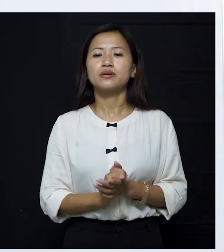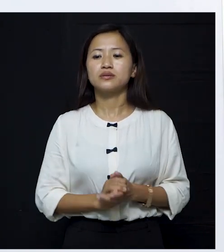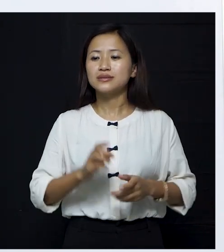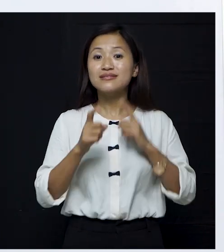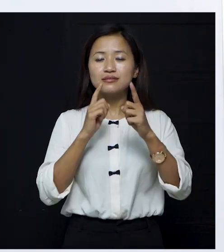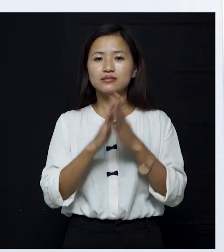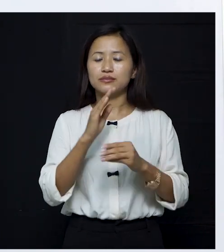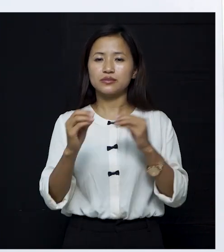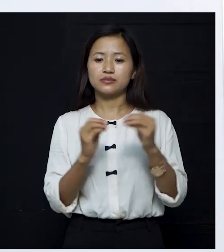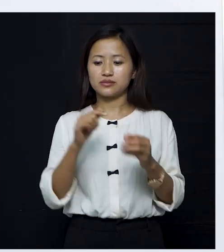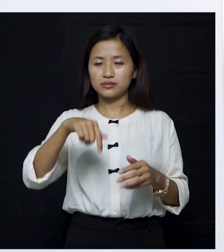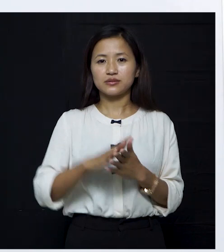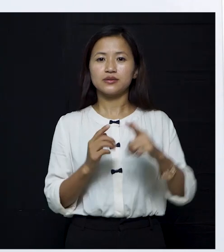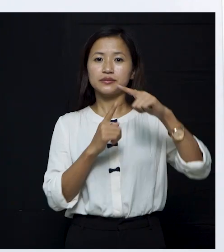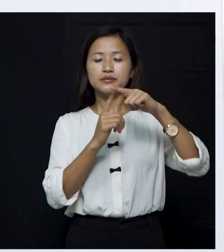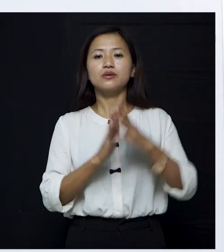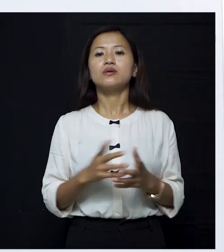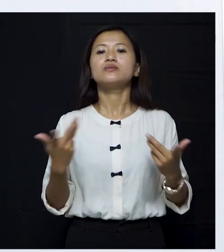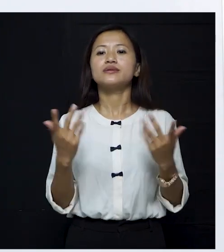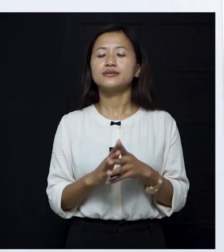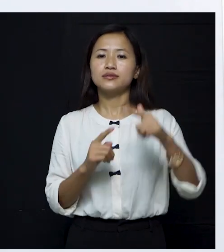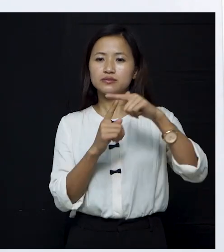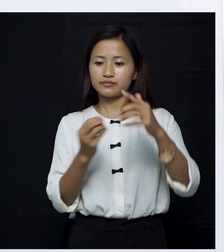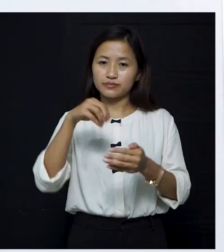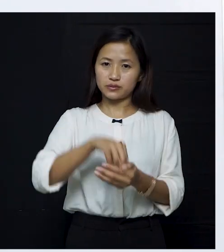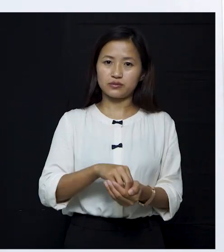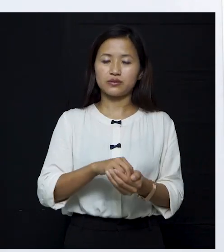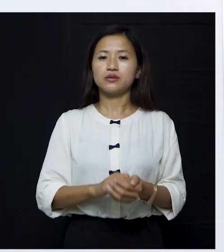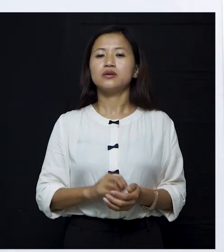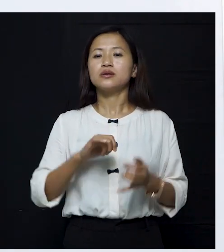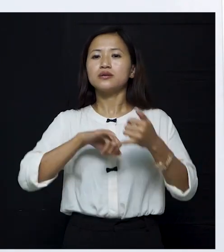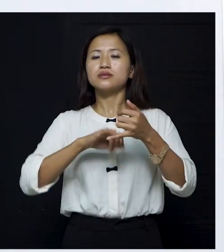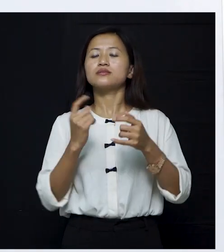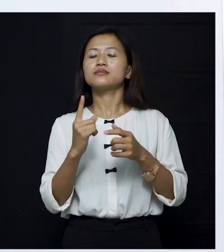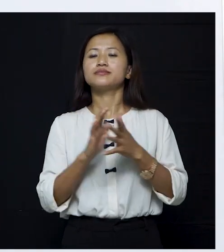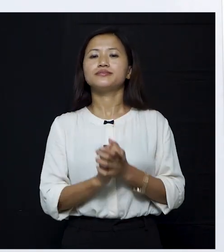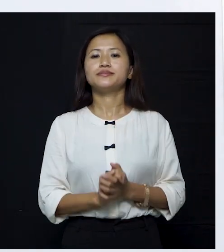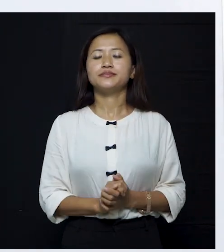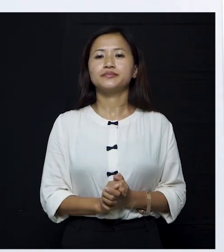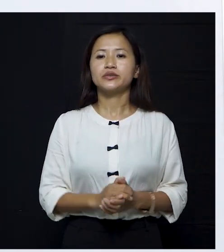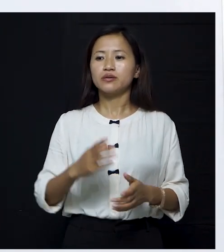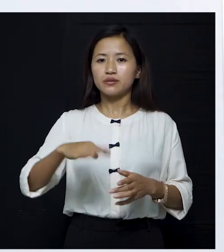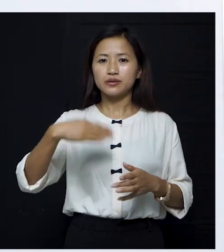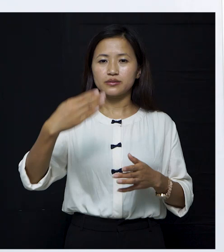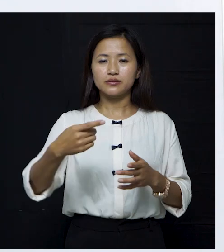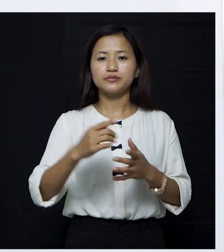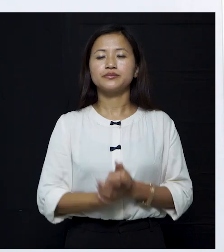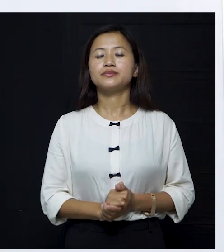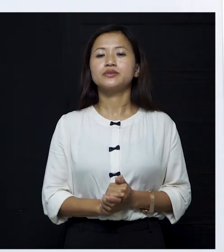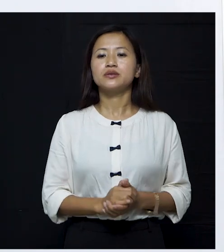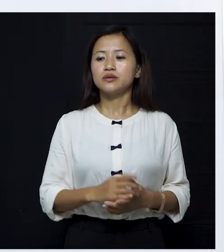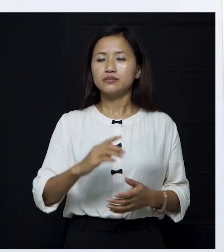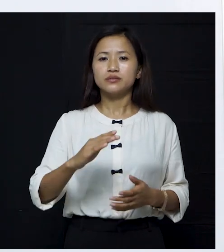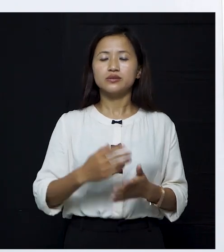about this topic or why this topic is included in your syllabus, right? Now, later on, now also same,